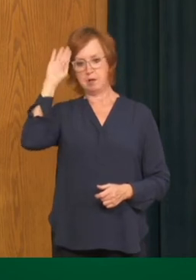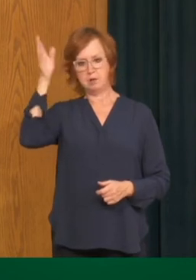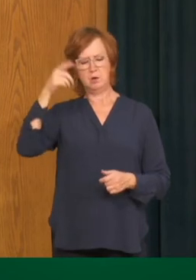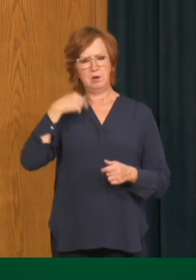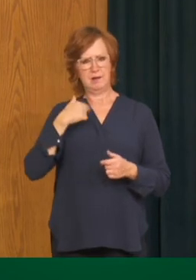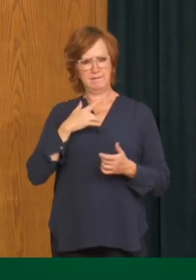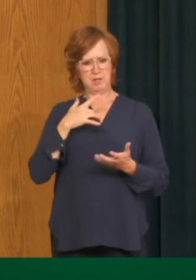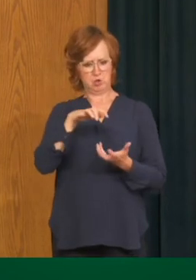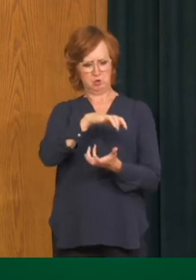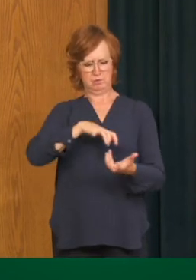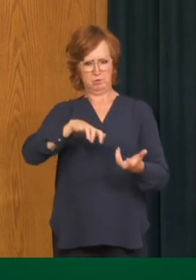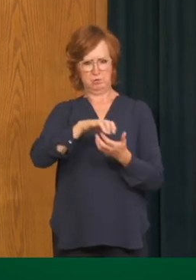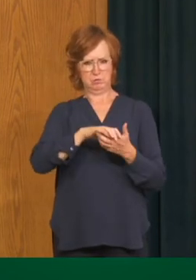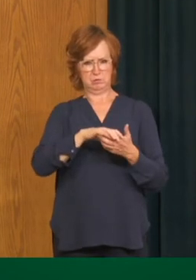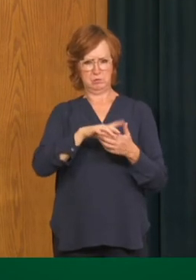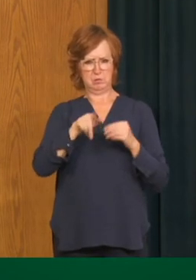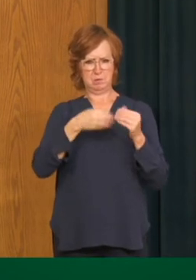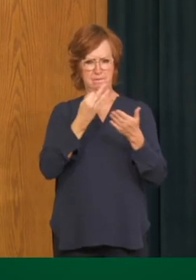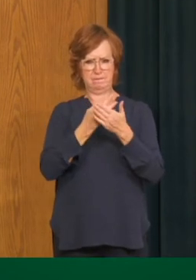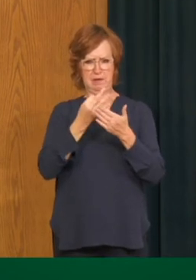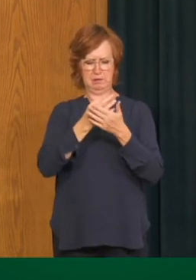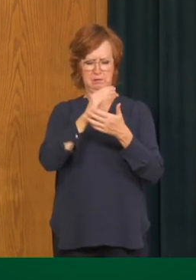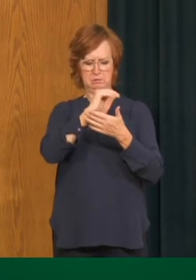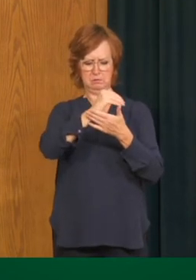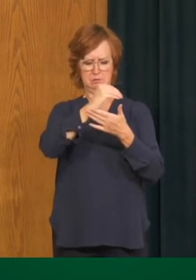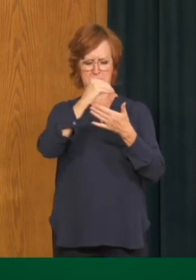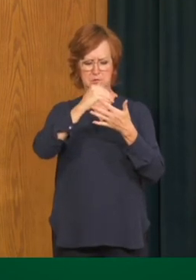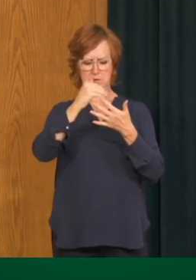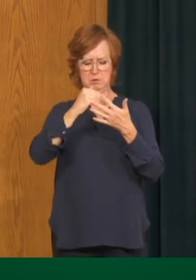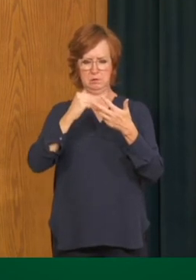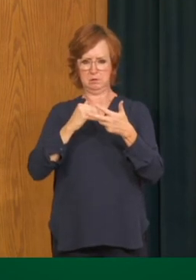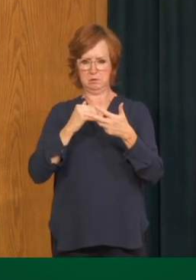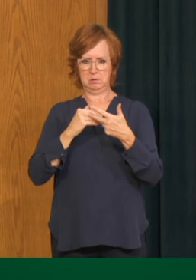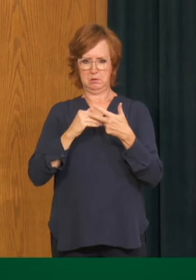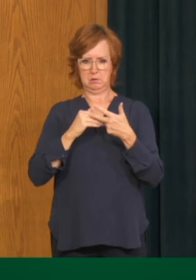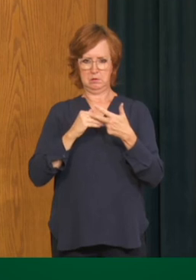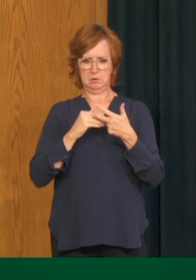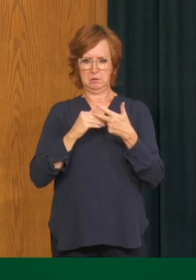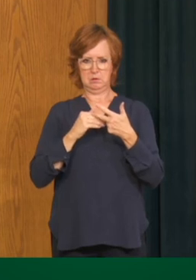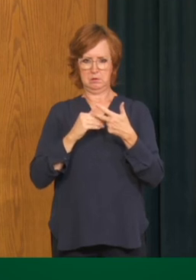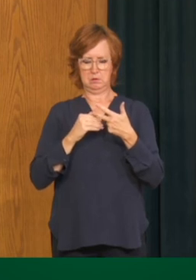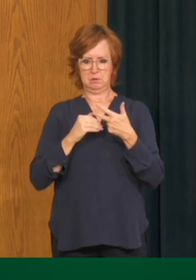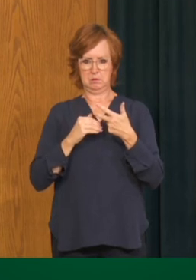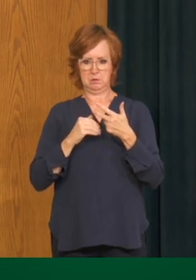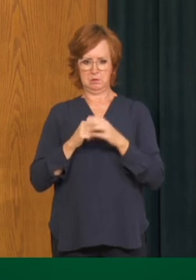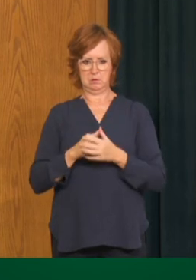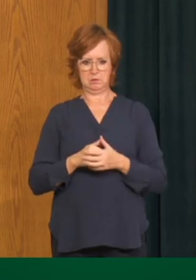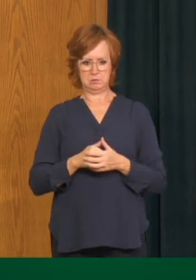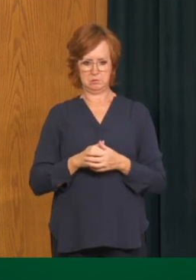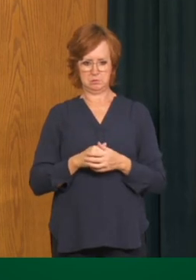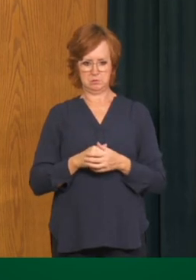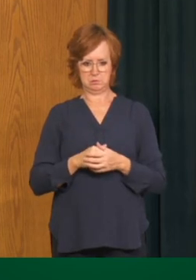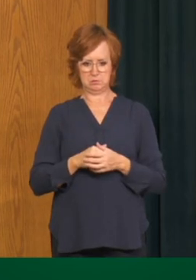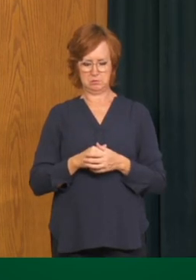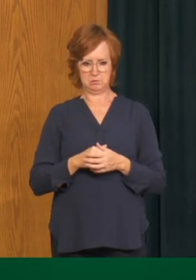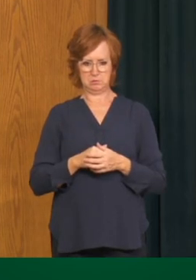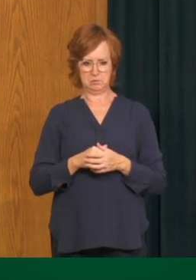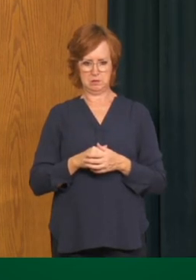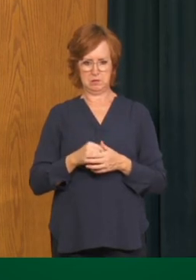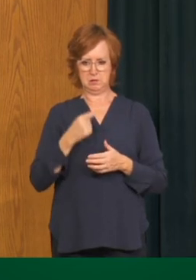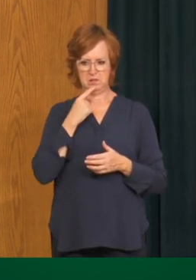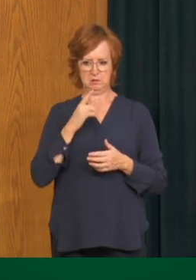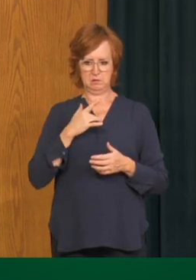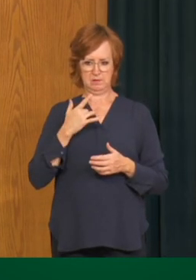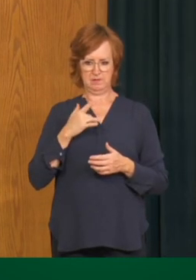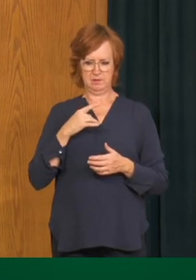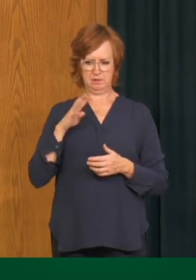about the financial aspect of this, where people are saying it seems like a non-announcement when it comes to funding. So I'd just like to get a little bit